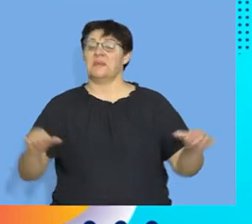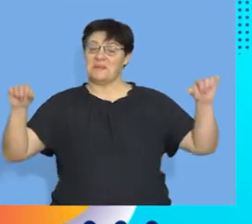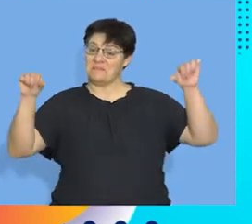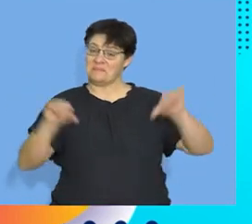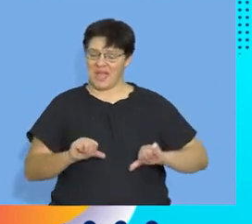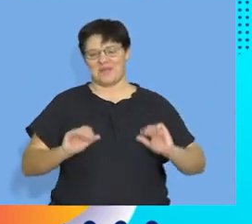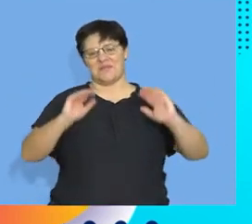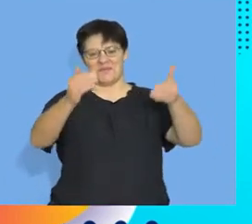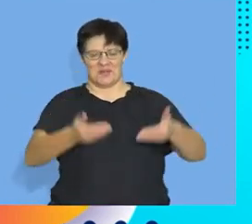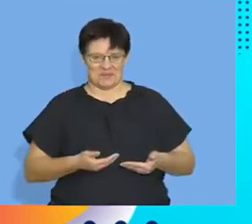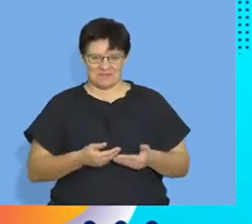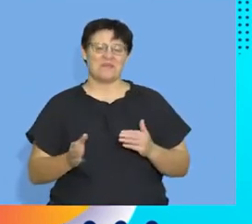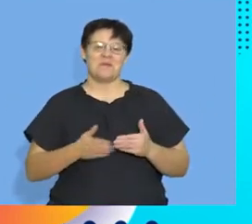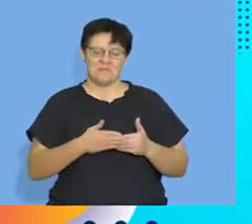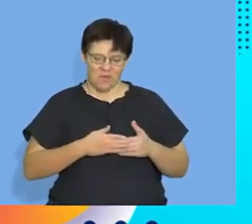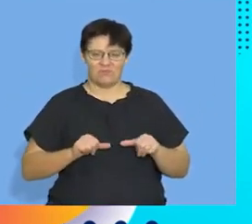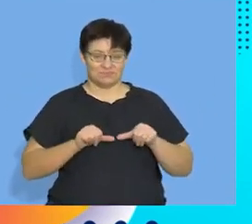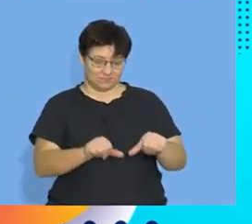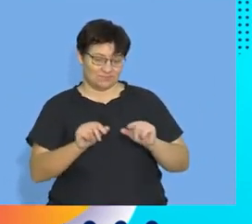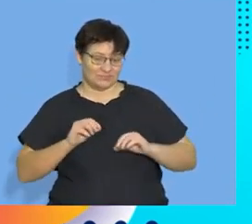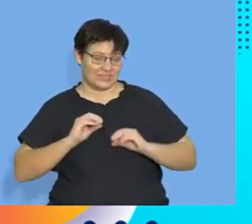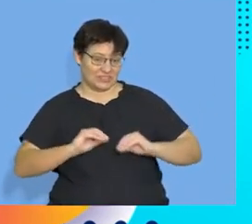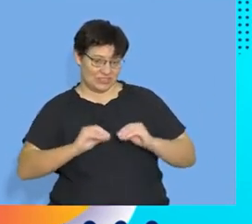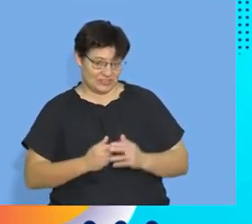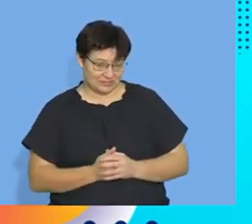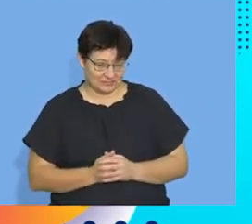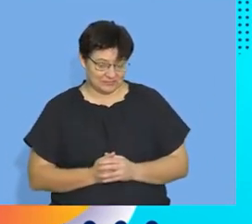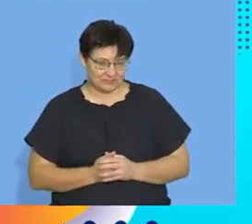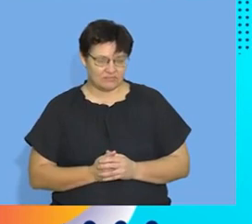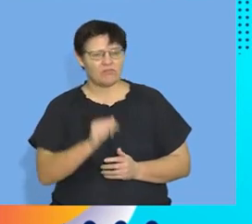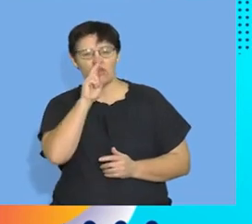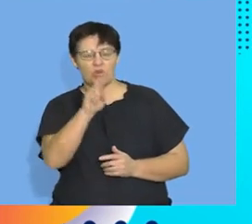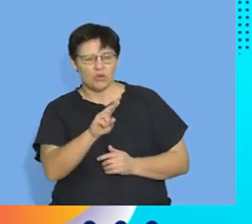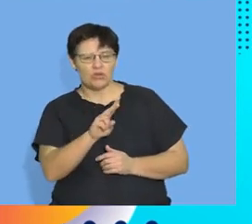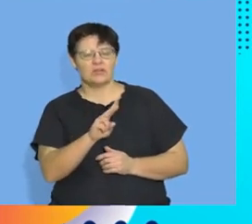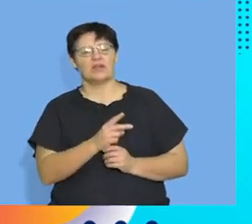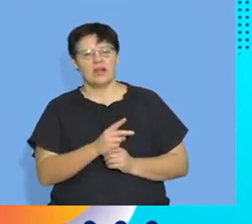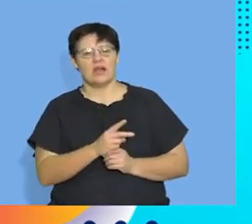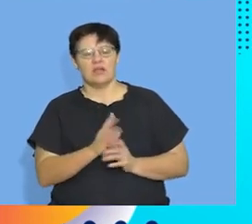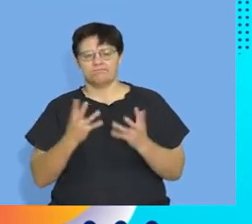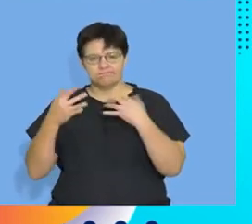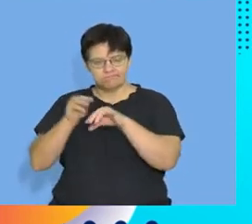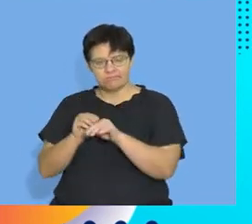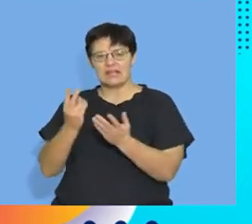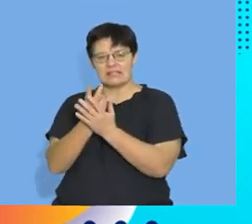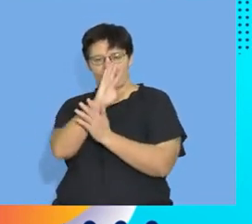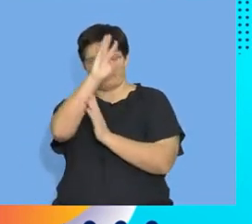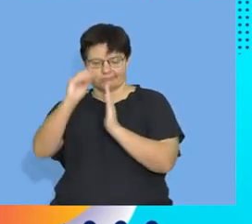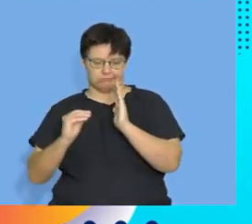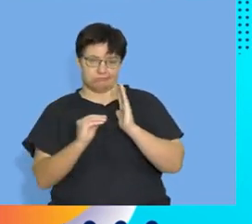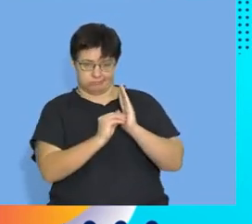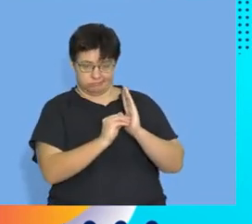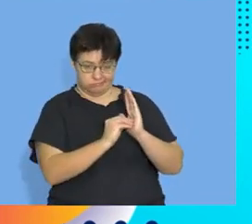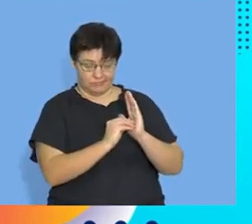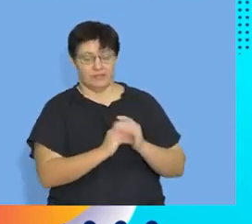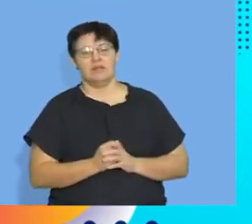Welcome back, Life Science learners, to another segment. We've looked at fertilization and implantation. It's important now for us